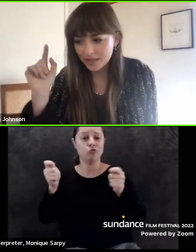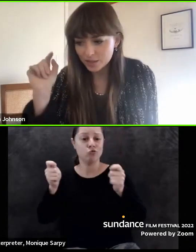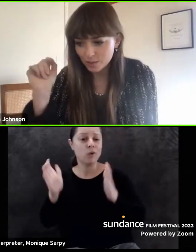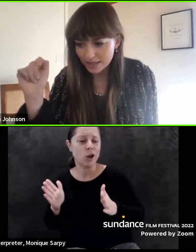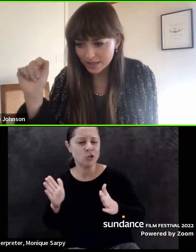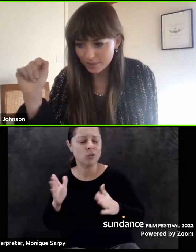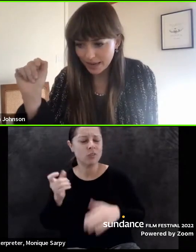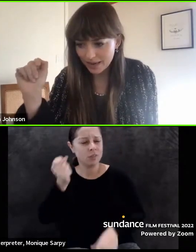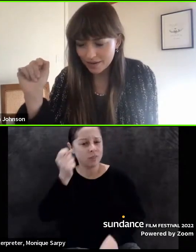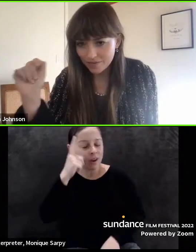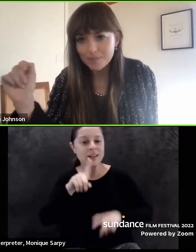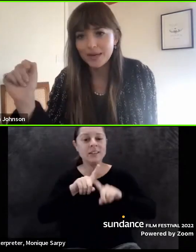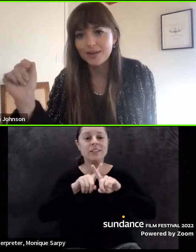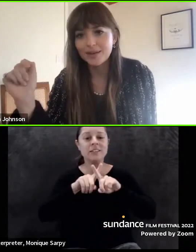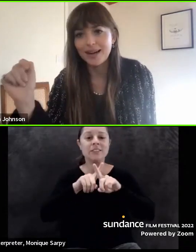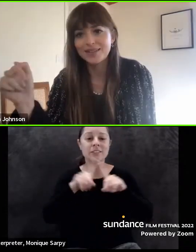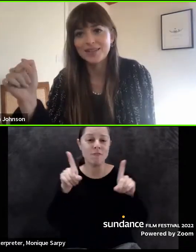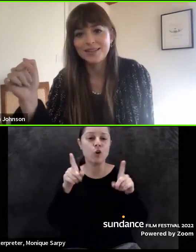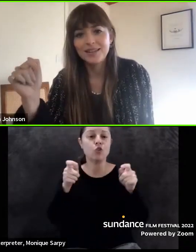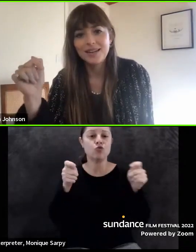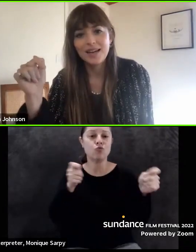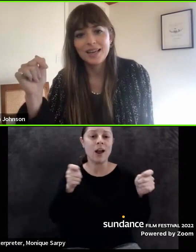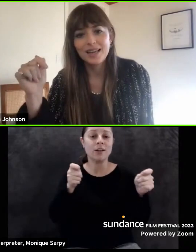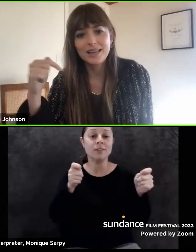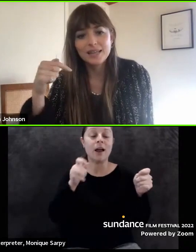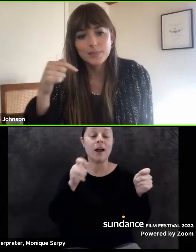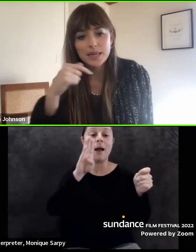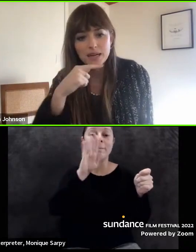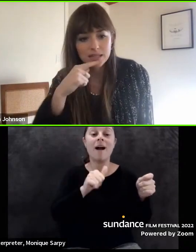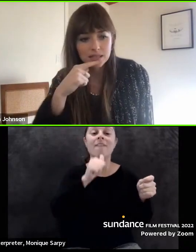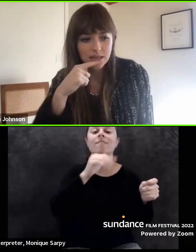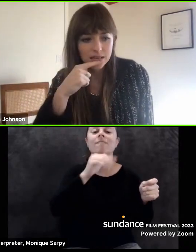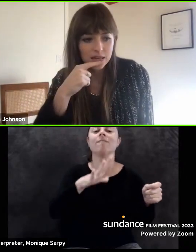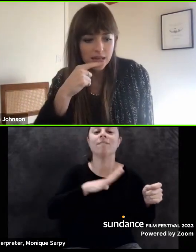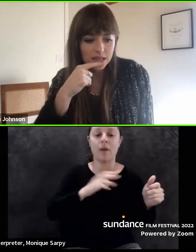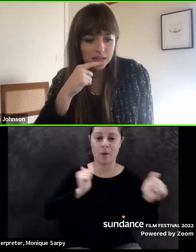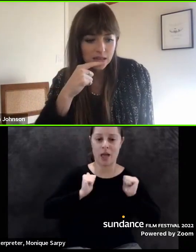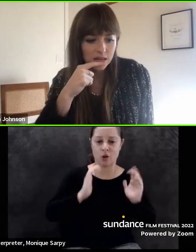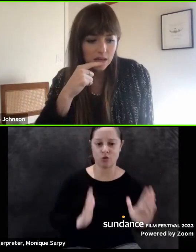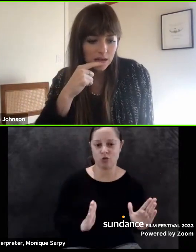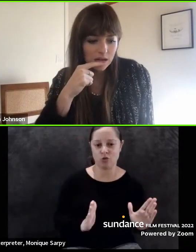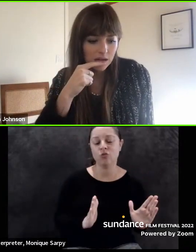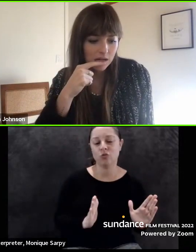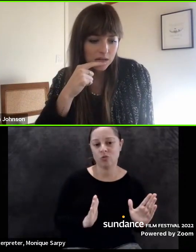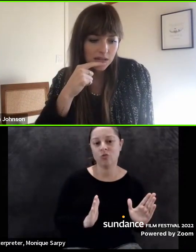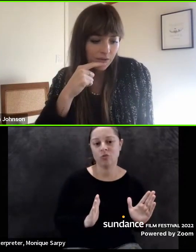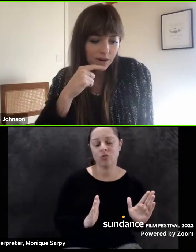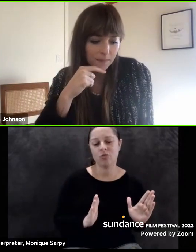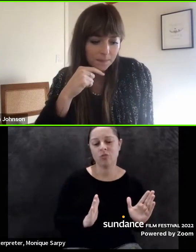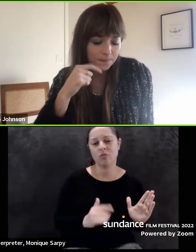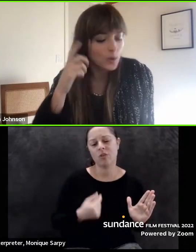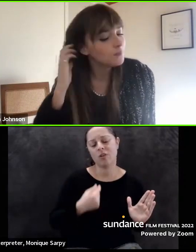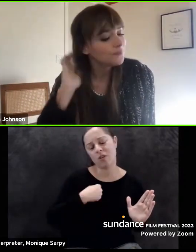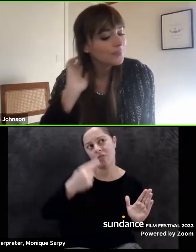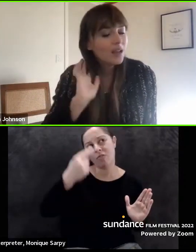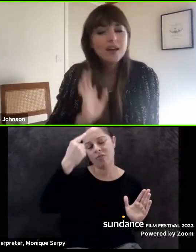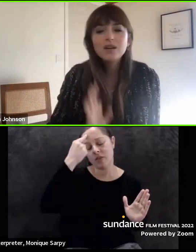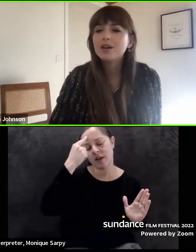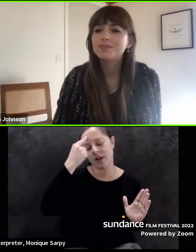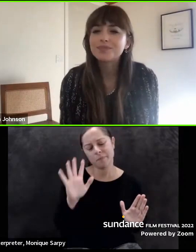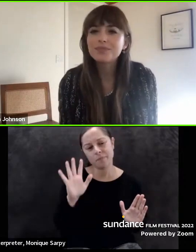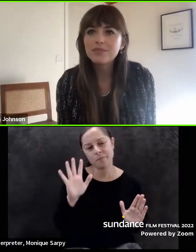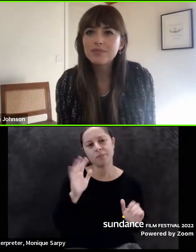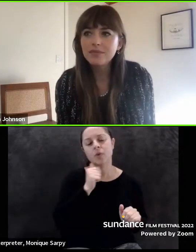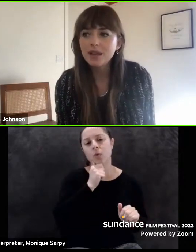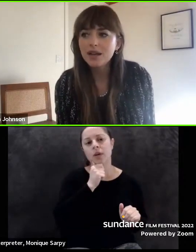different being directed by a female actor. And I think it's because there is a different, well, I